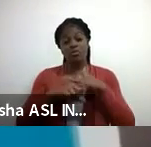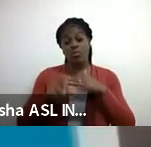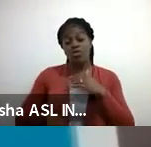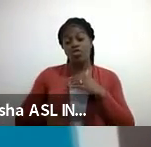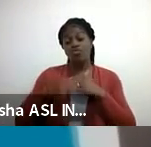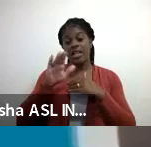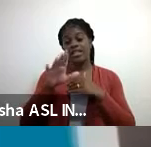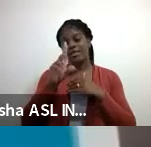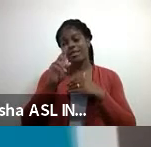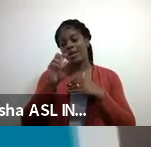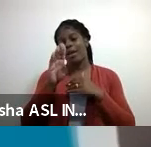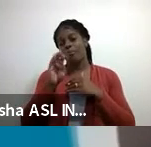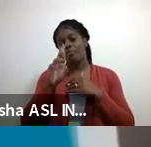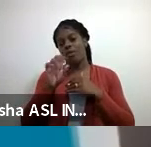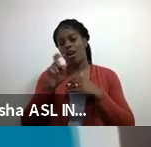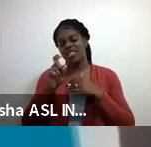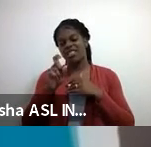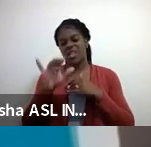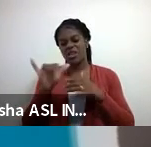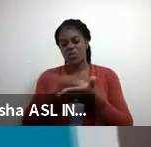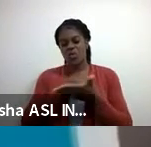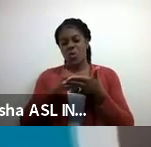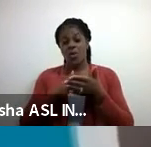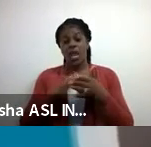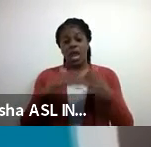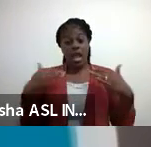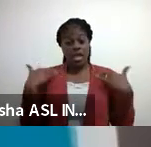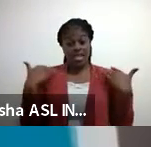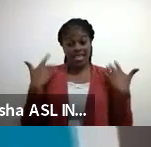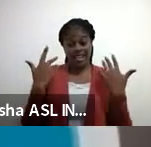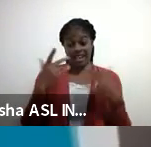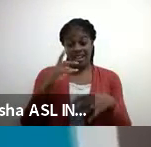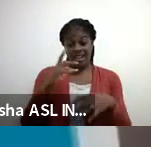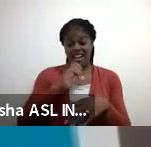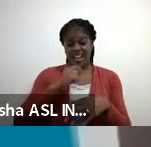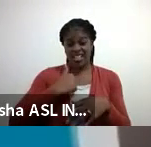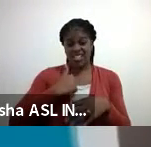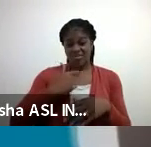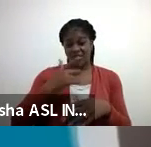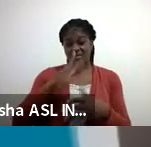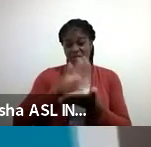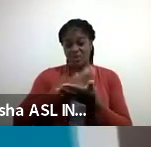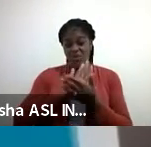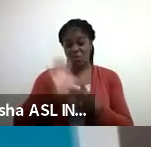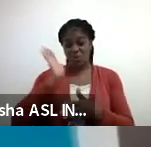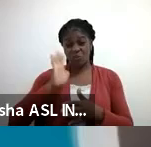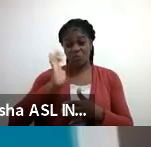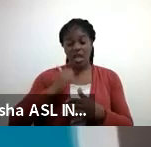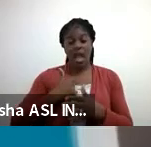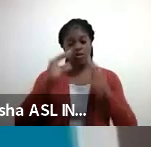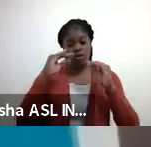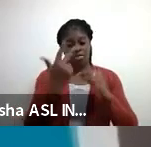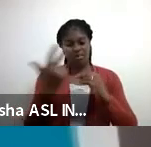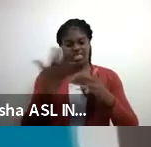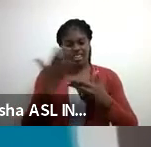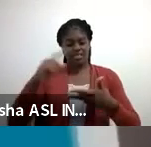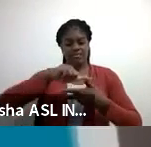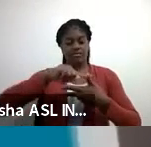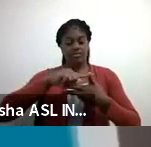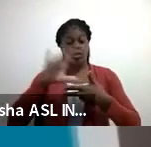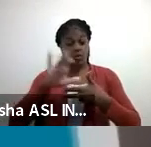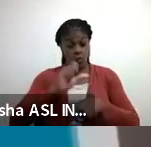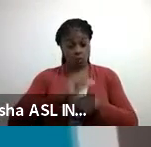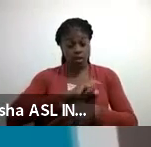York. At a young age in school, I was taught three things: do your work, speak when spoken